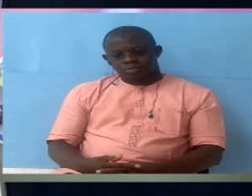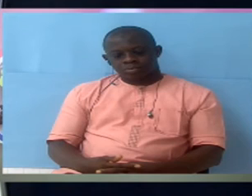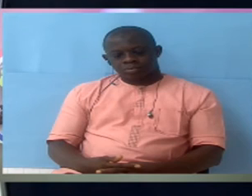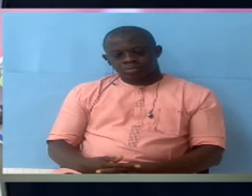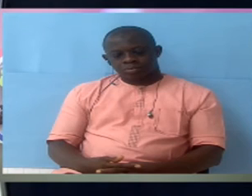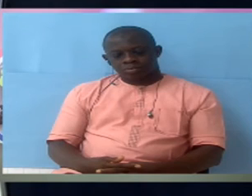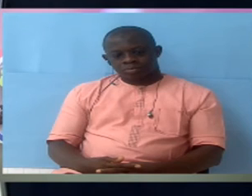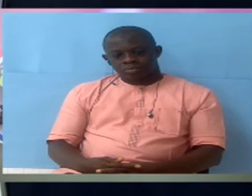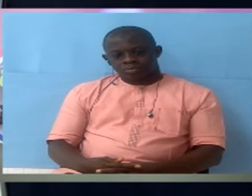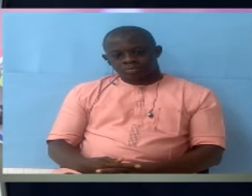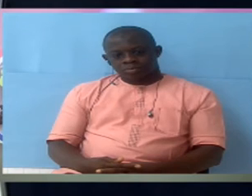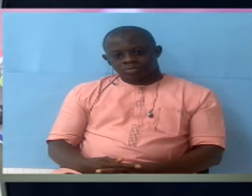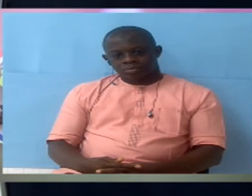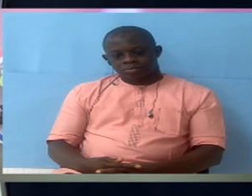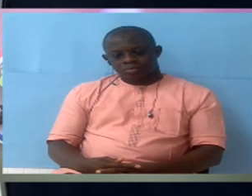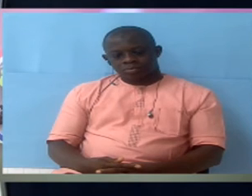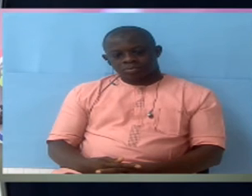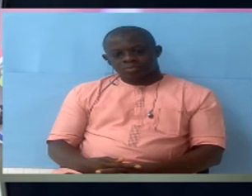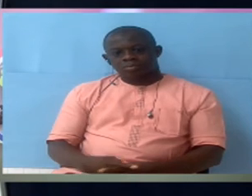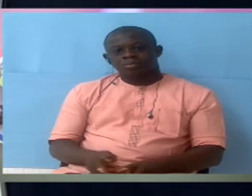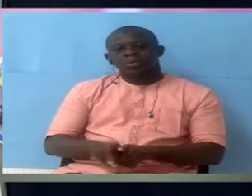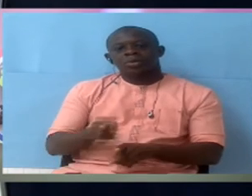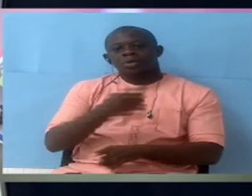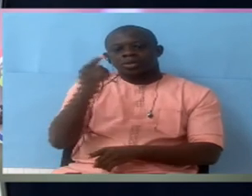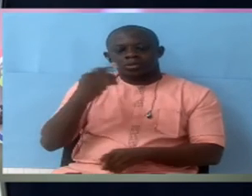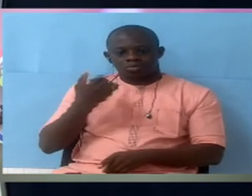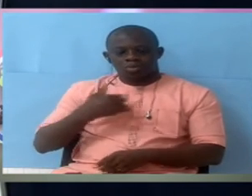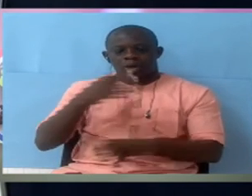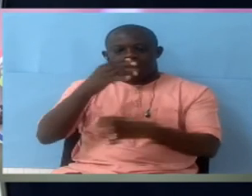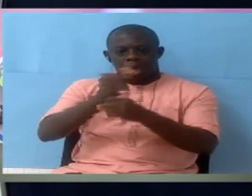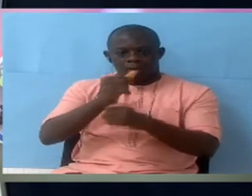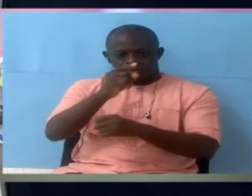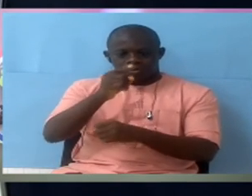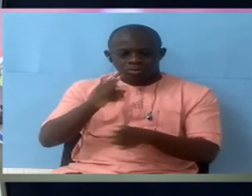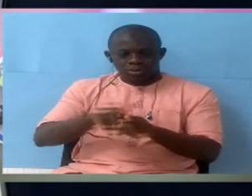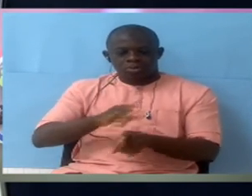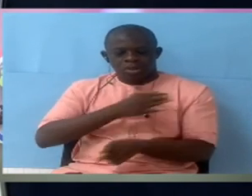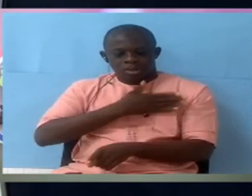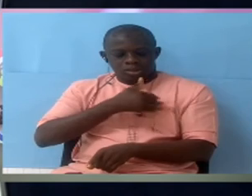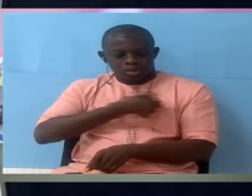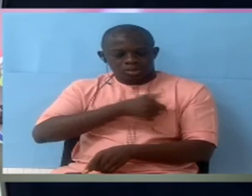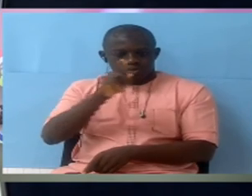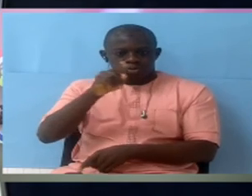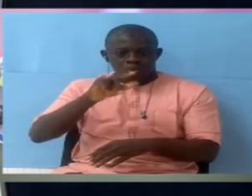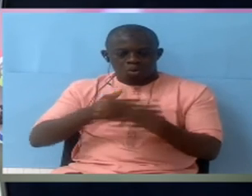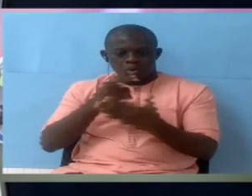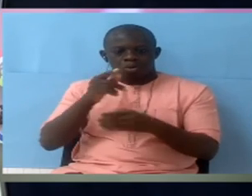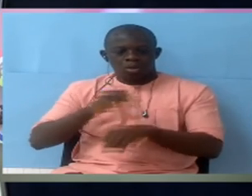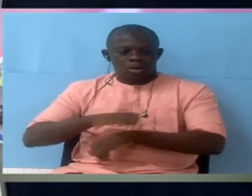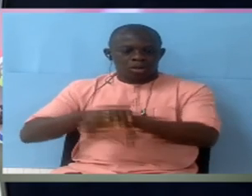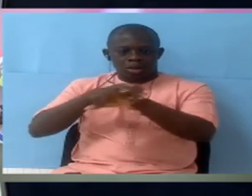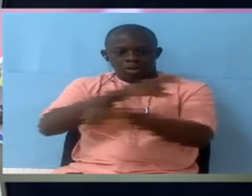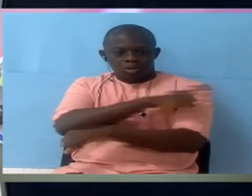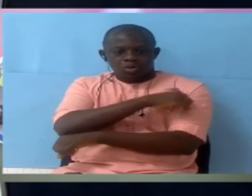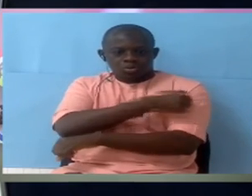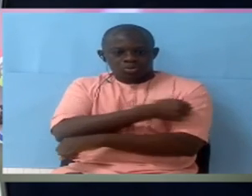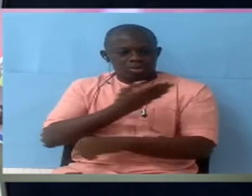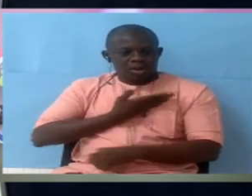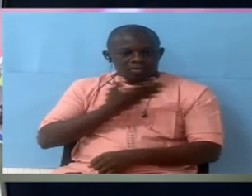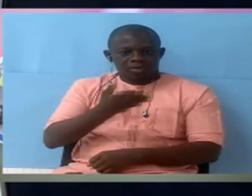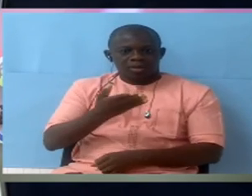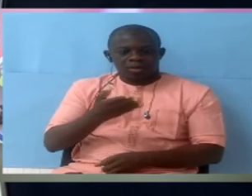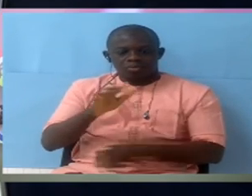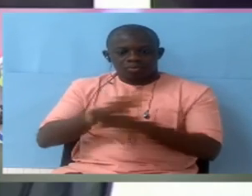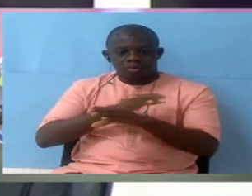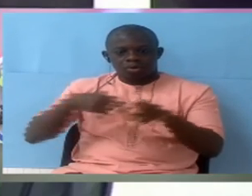Did they provide any medical assistance to you before taking you to mile 2? Ndax dimbalé won la ci mbir fajj balañ la délo mile 2.